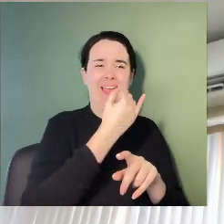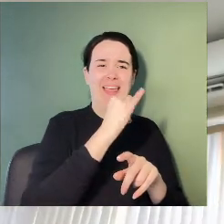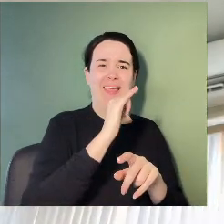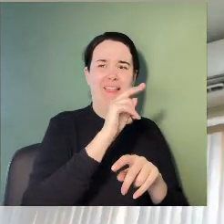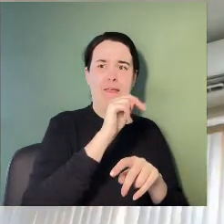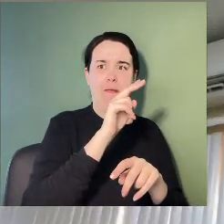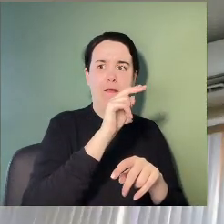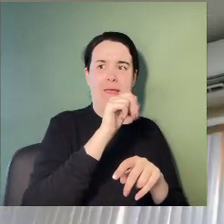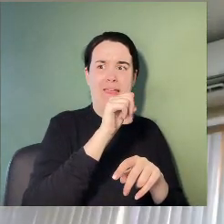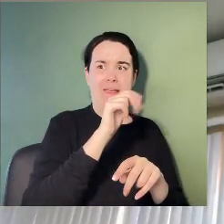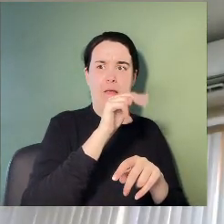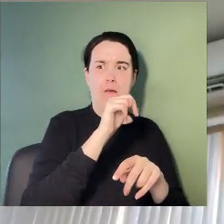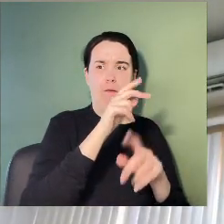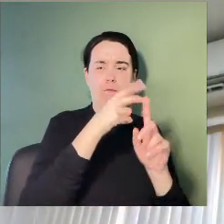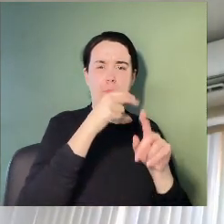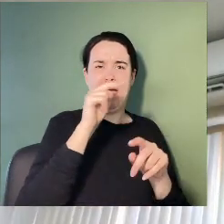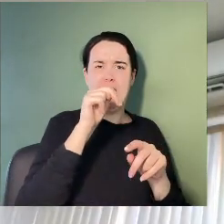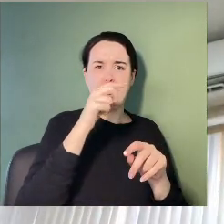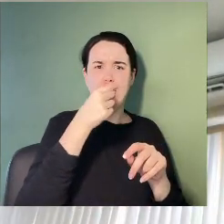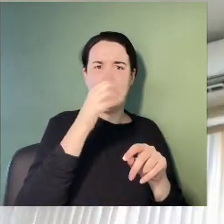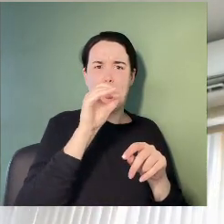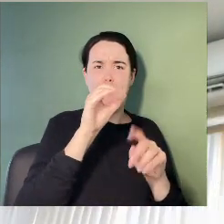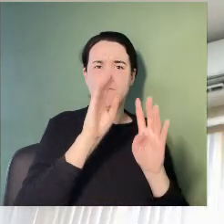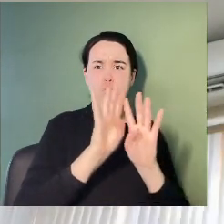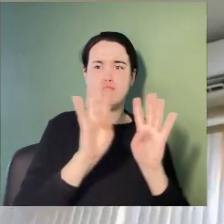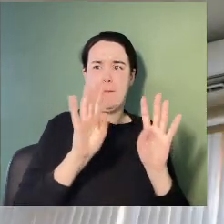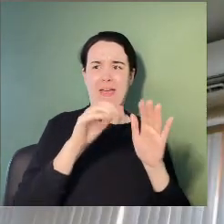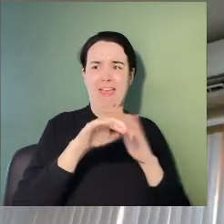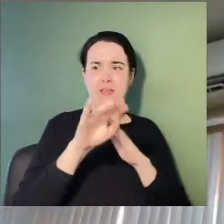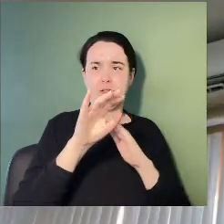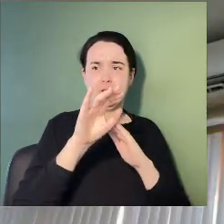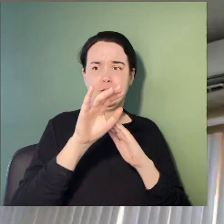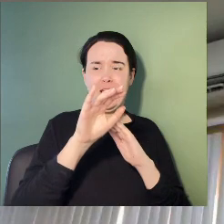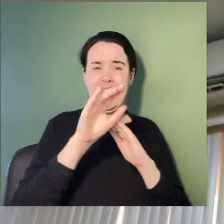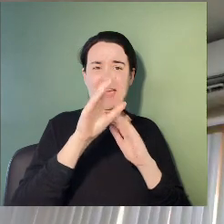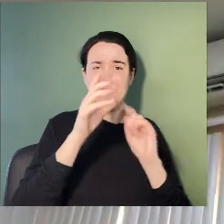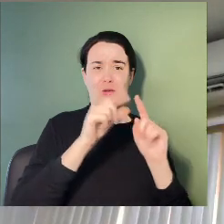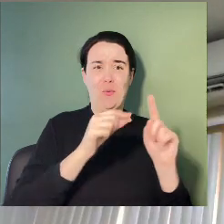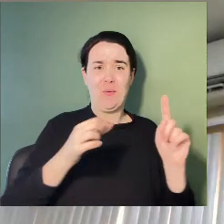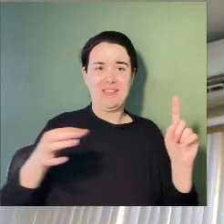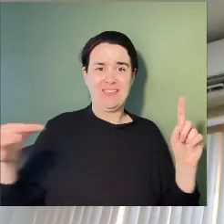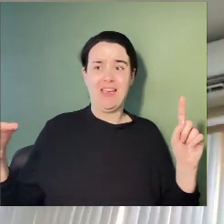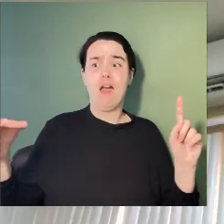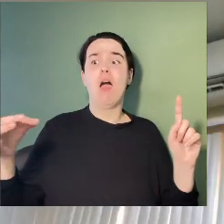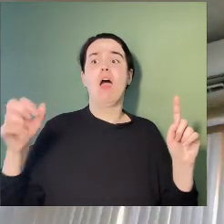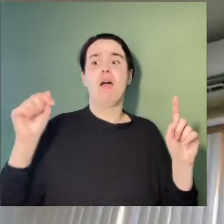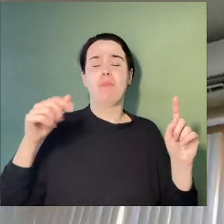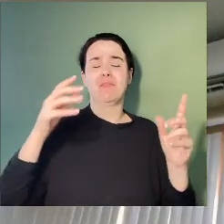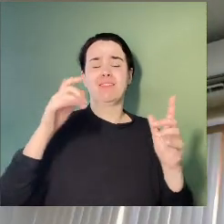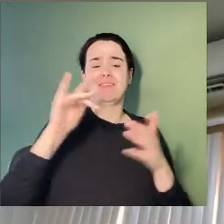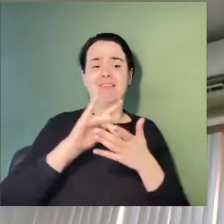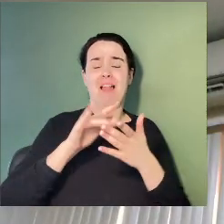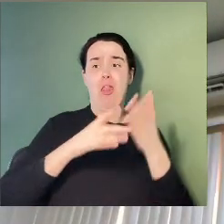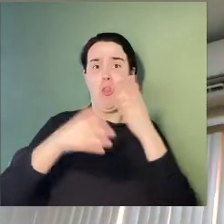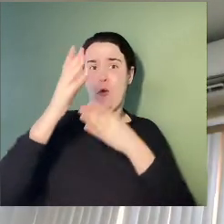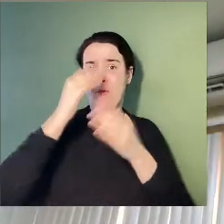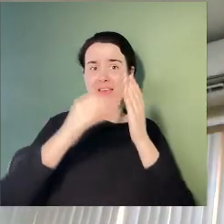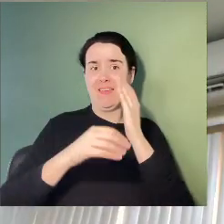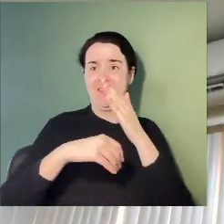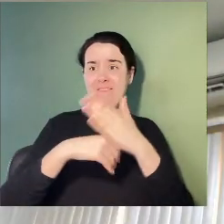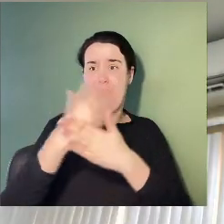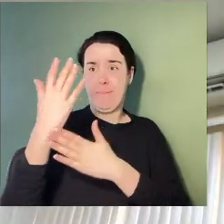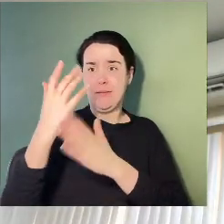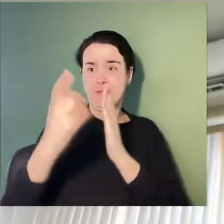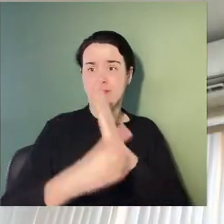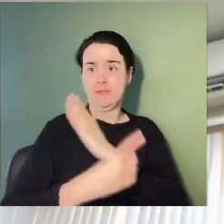on Indonesian Development, from Arome or Arome from the Center for Learning and Development, from Gentry